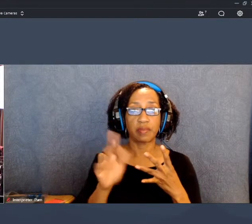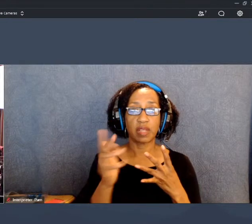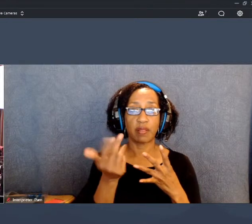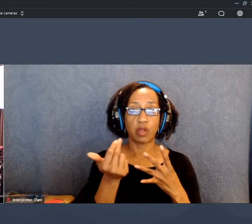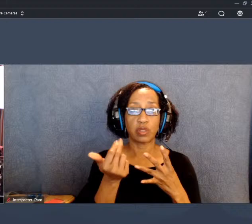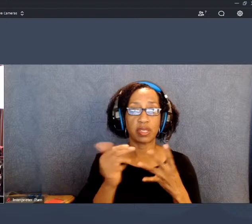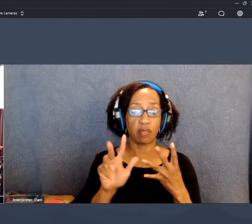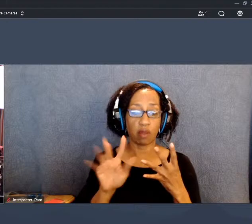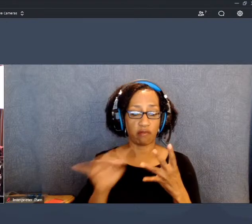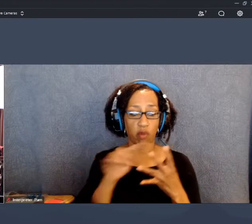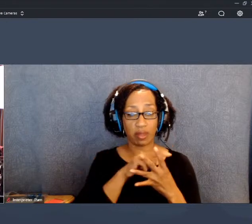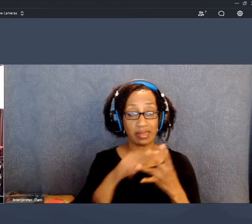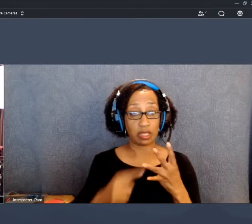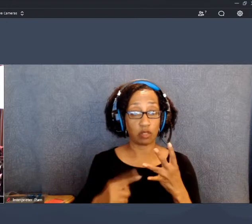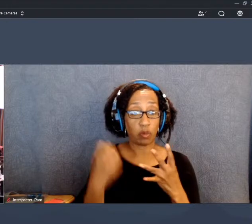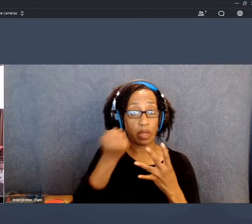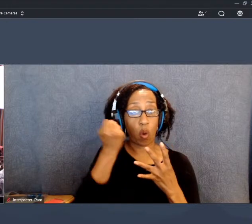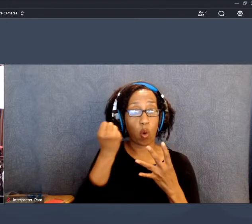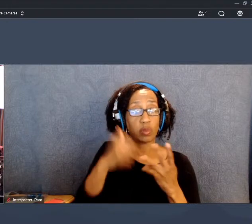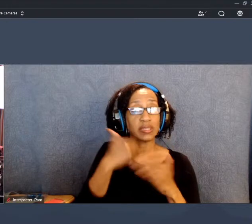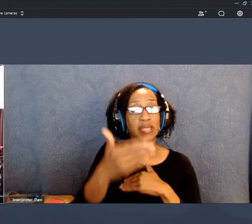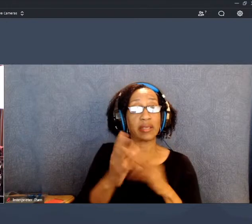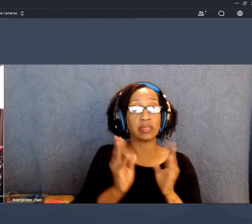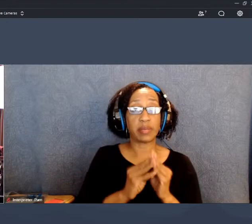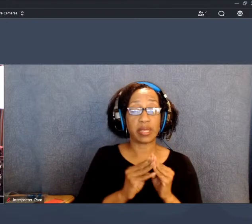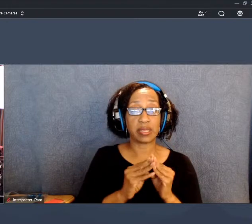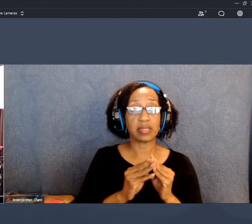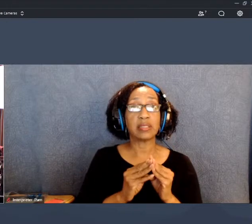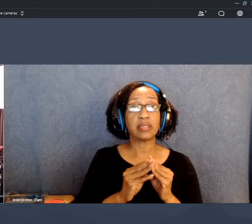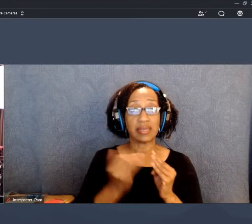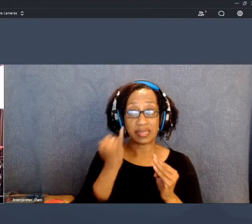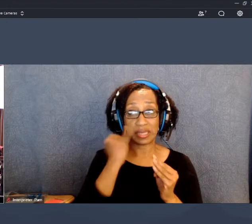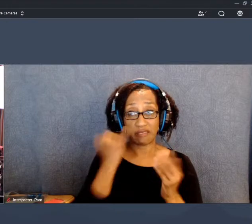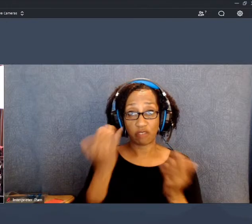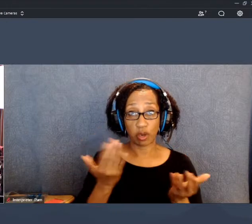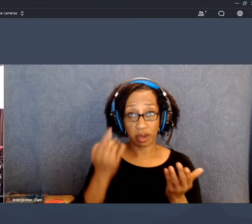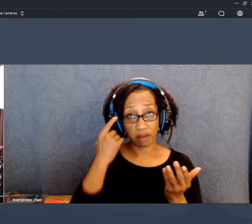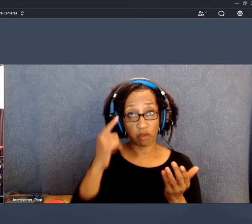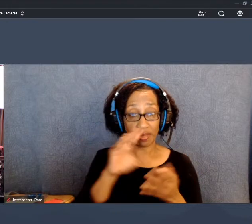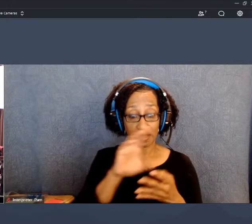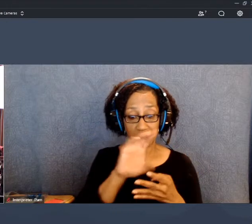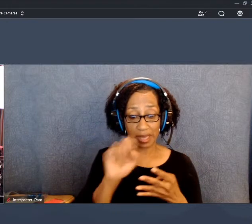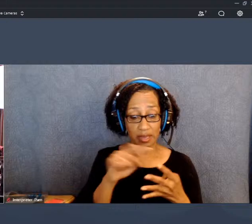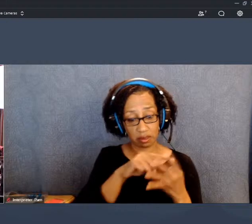all be held until the next meeting. If you're here for any of those cases, you can go ahead and leave.